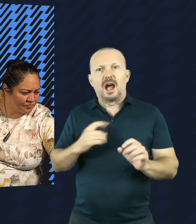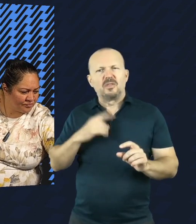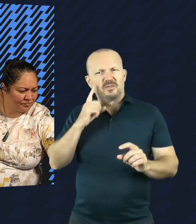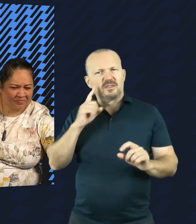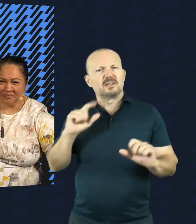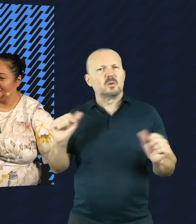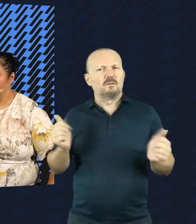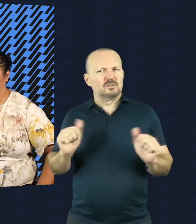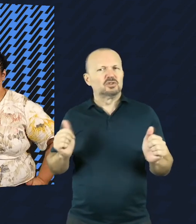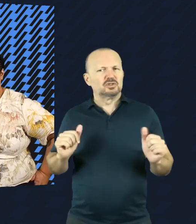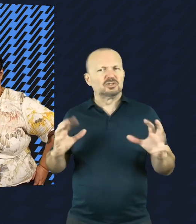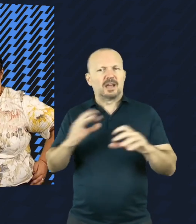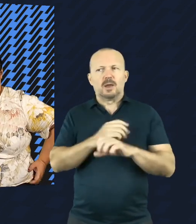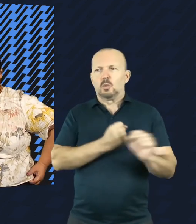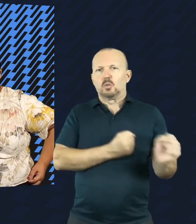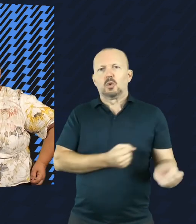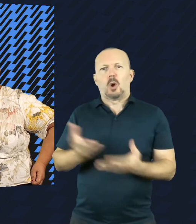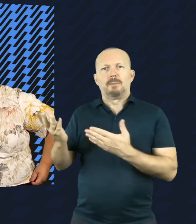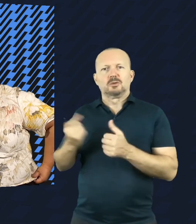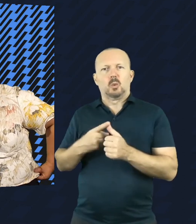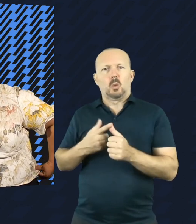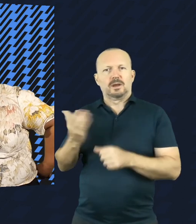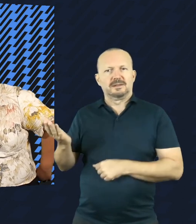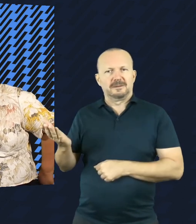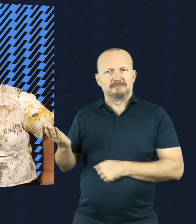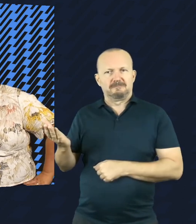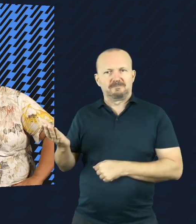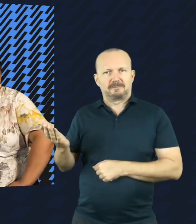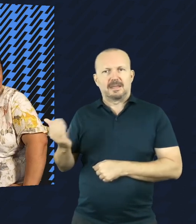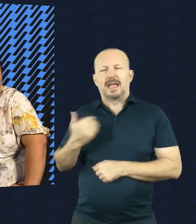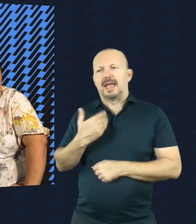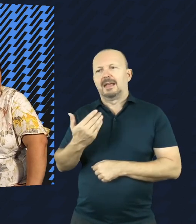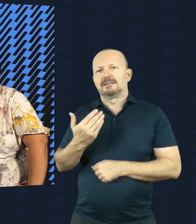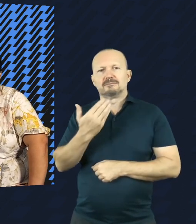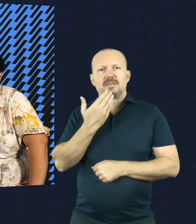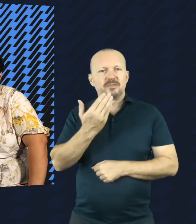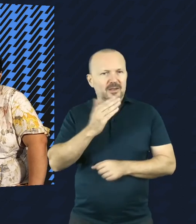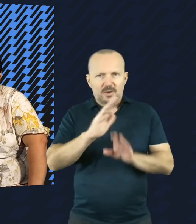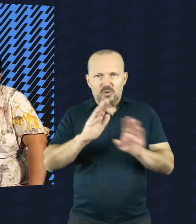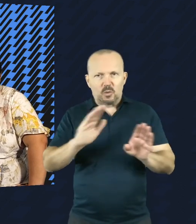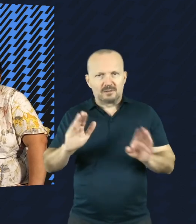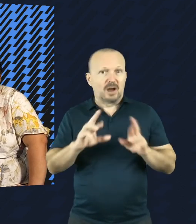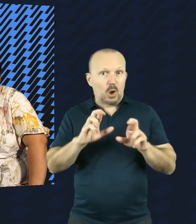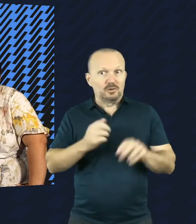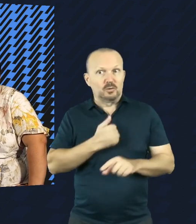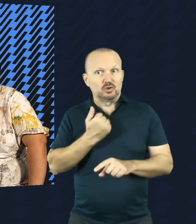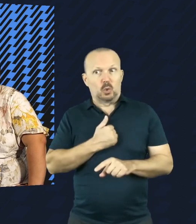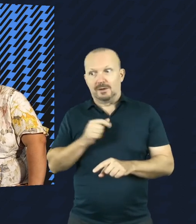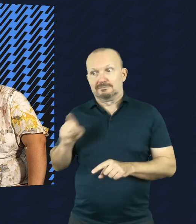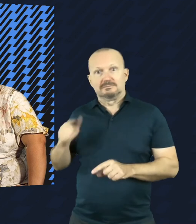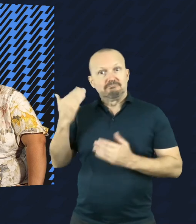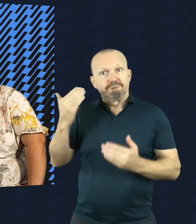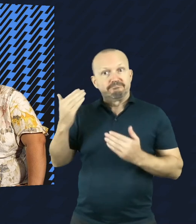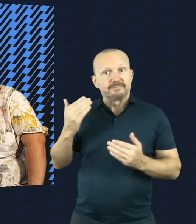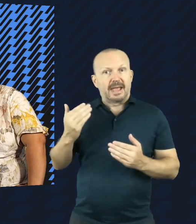back to Auckland. And kia ora, everyone. I hope you've enjoyed the session and that you can take something away and